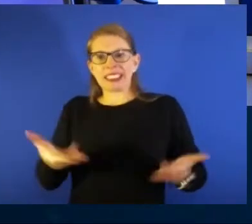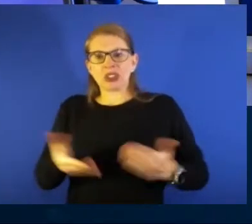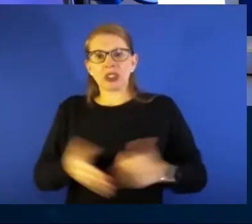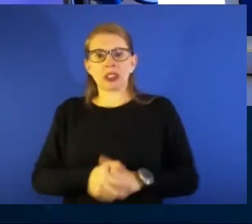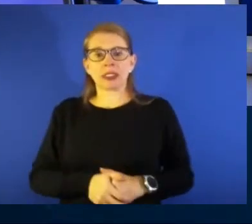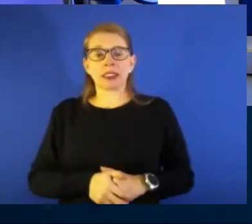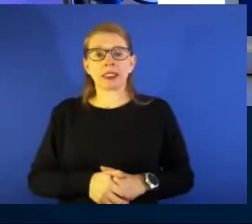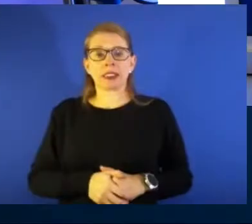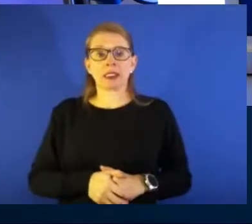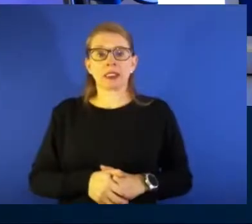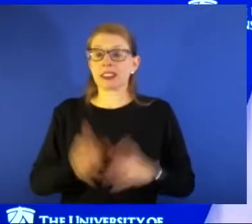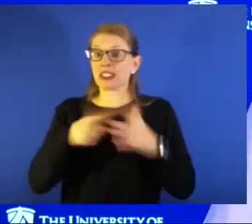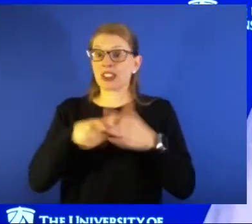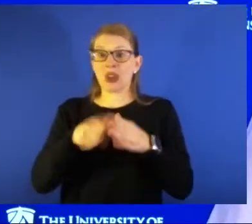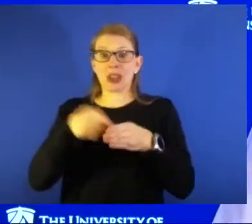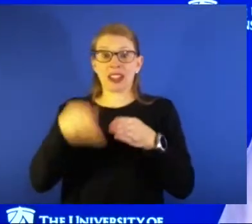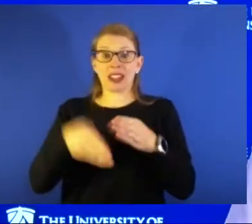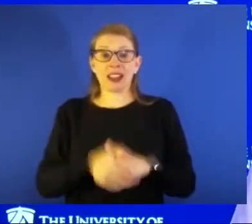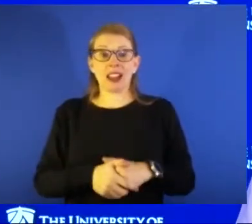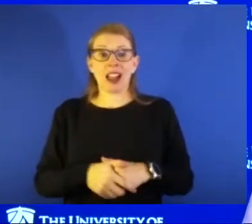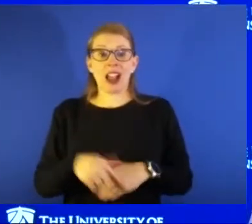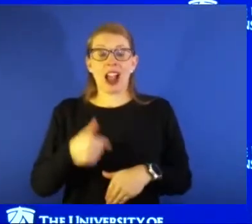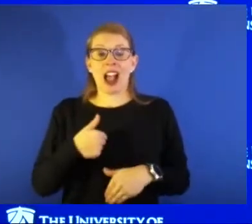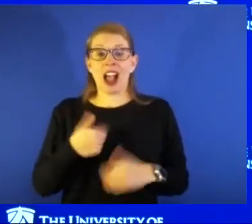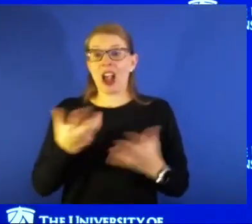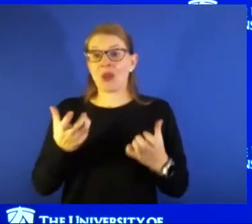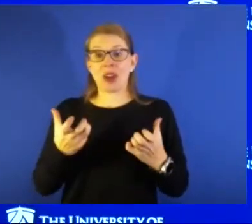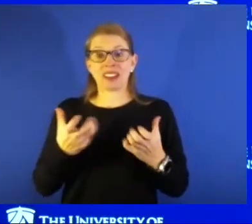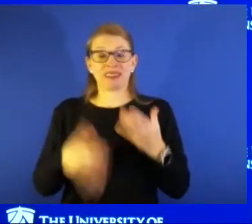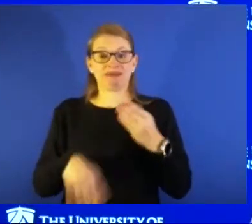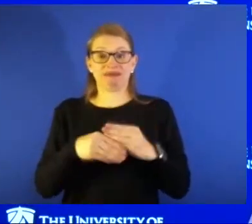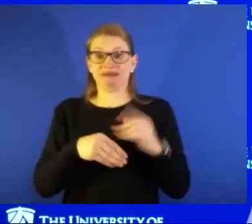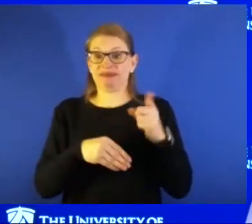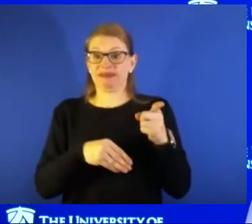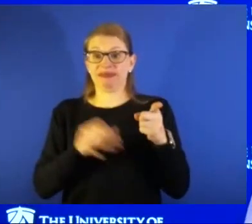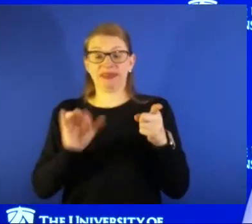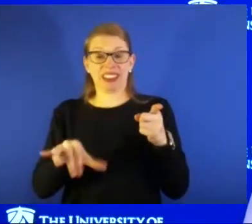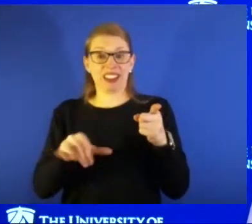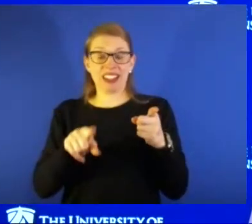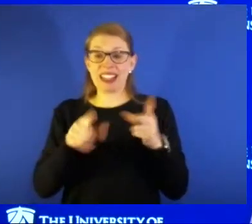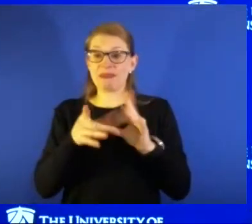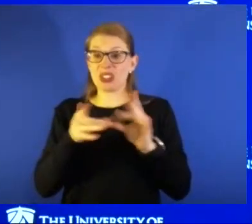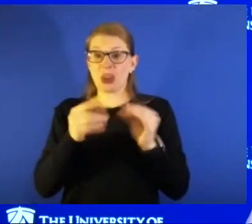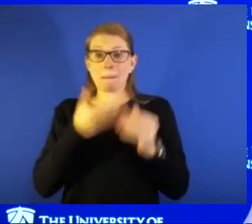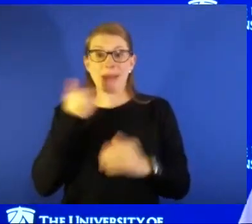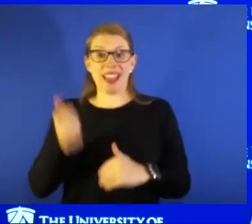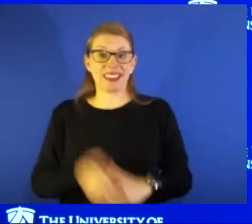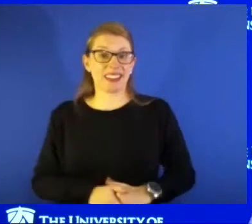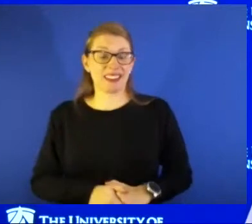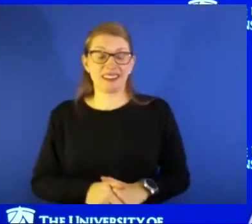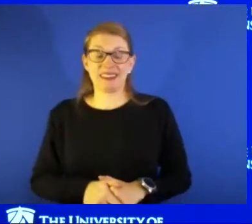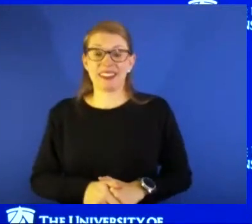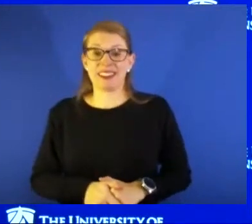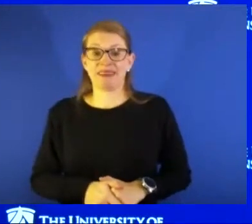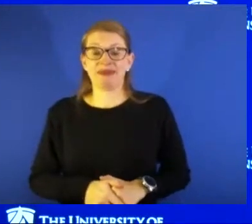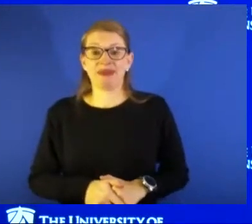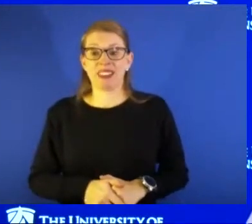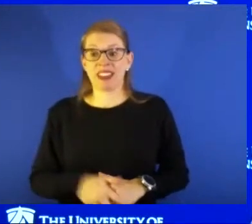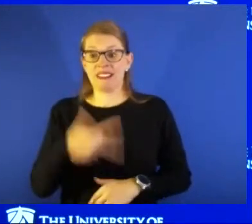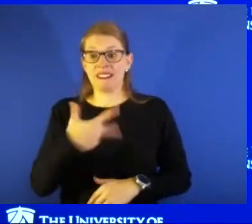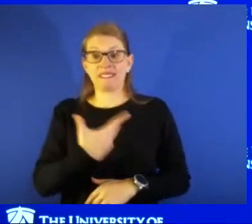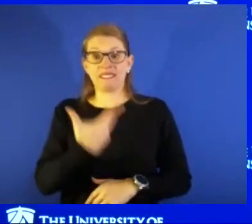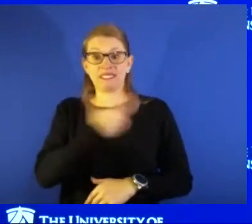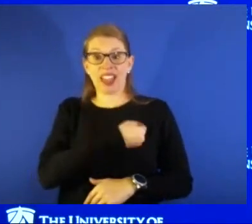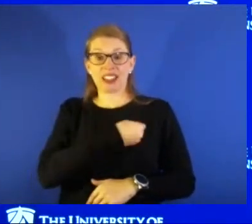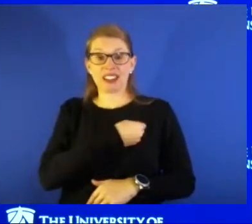the weekend, please. I mean, I would like to just kind of piggyback on that. He said it best, These vaccines were an overnight